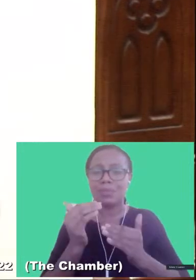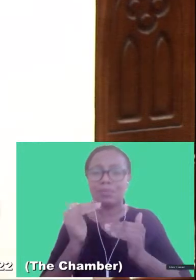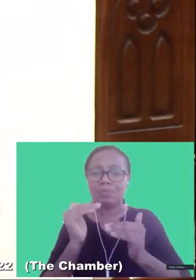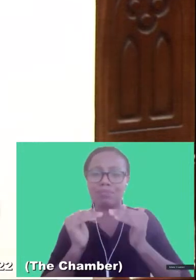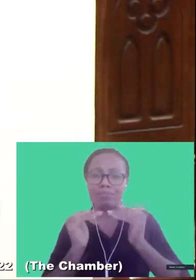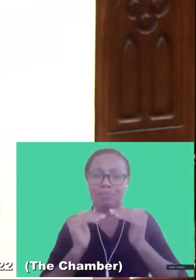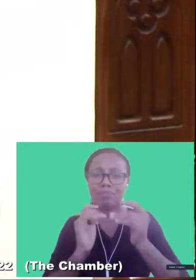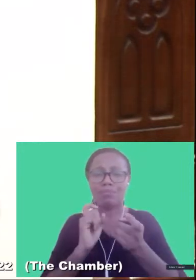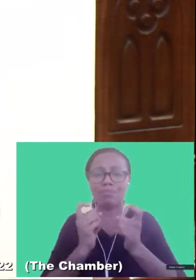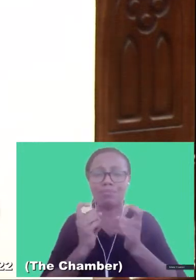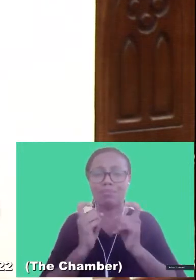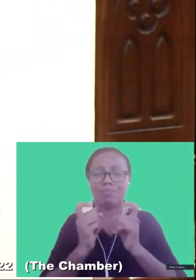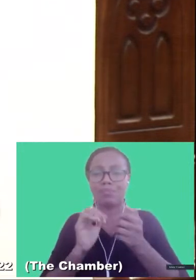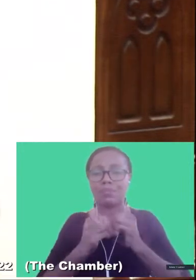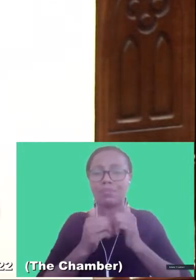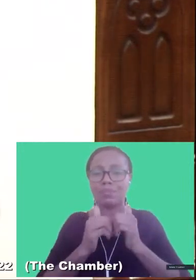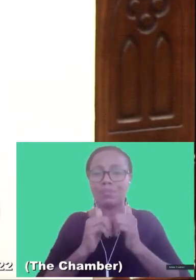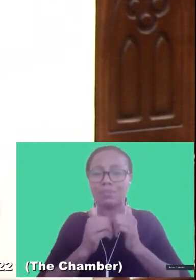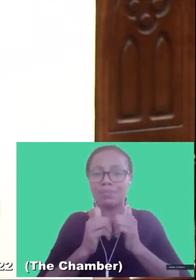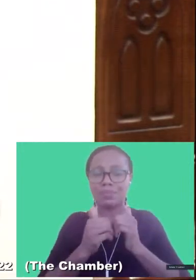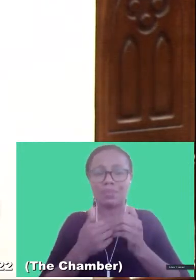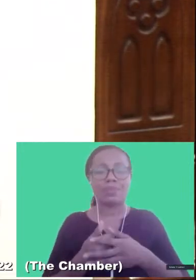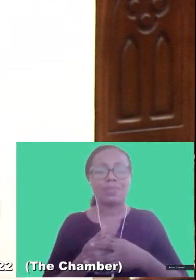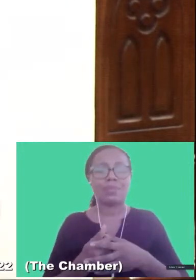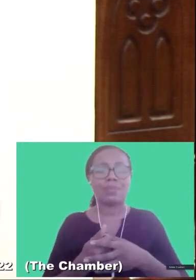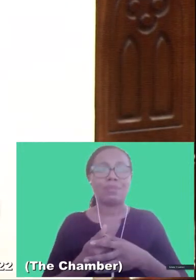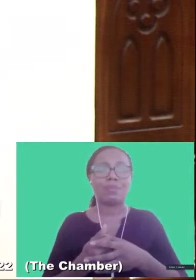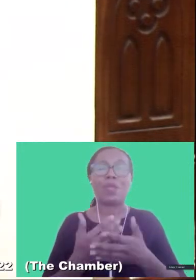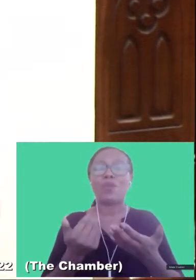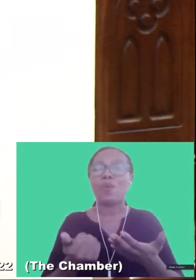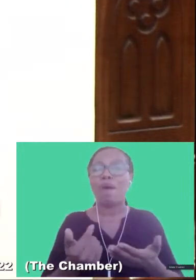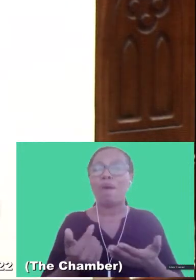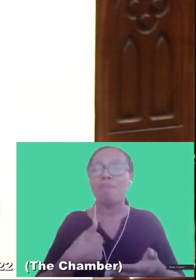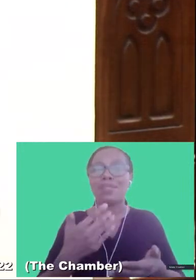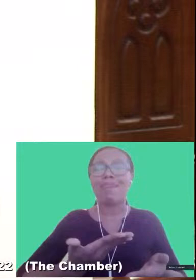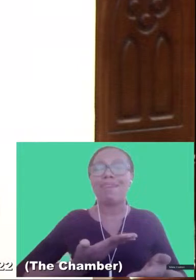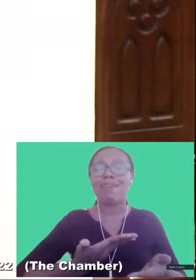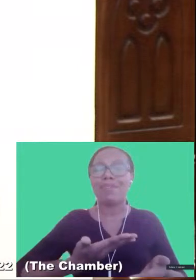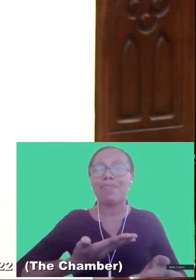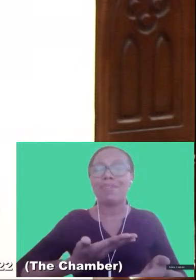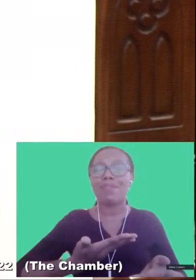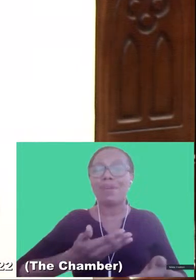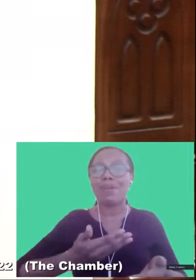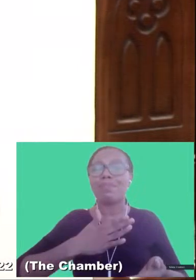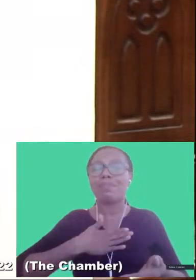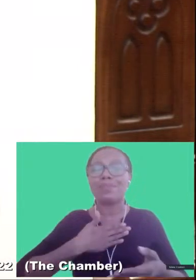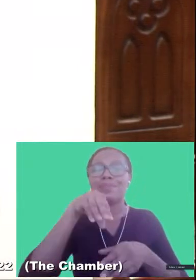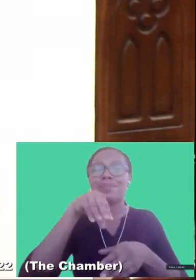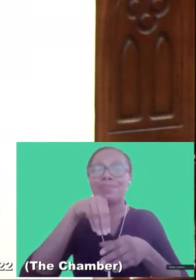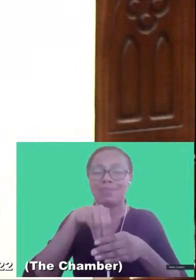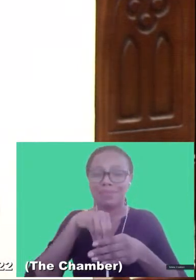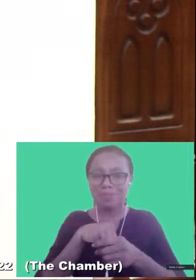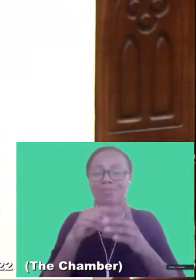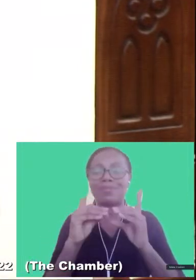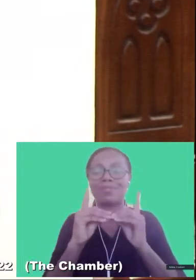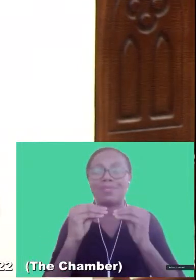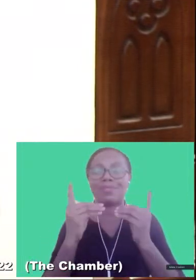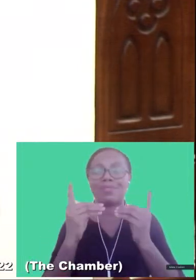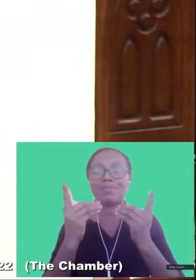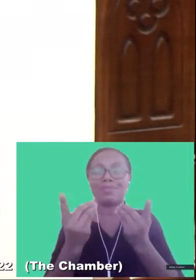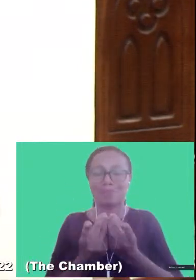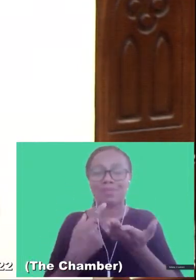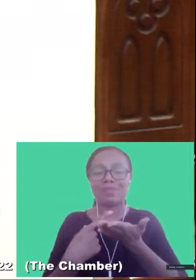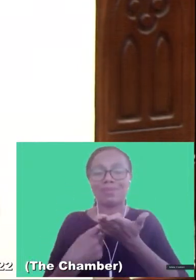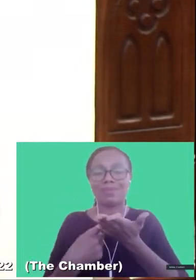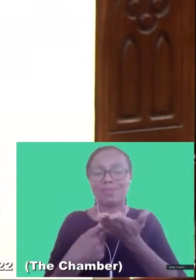circumstances and offer the department at least to share in some discussion with the small business units and so on within